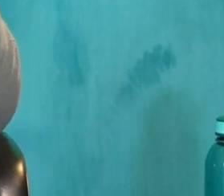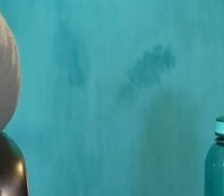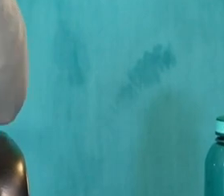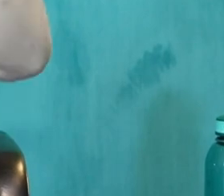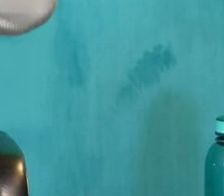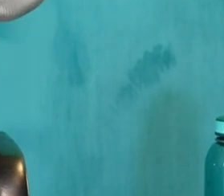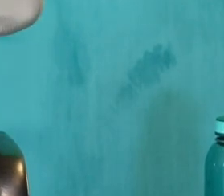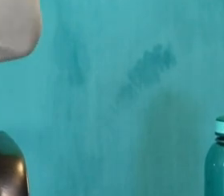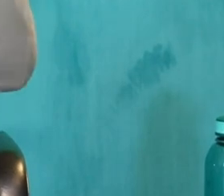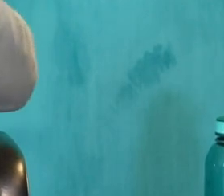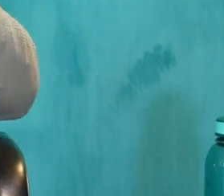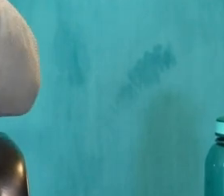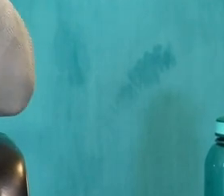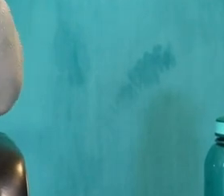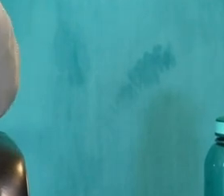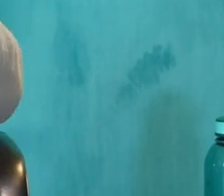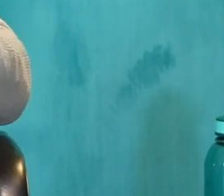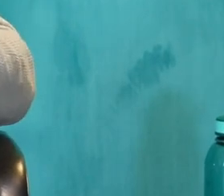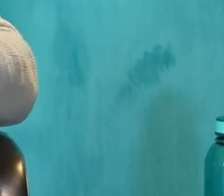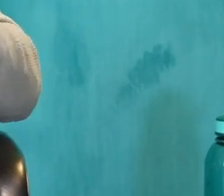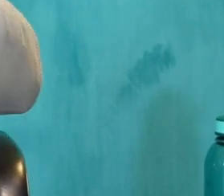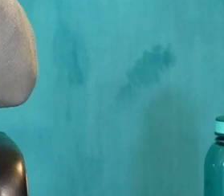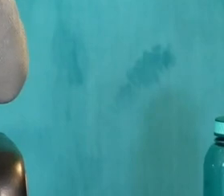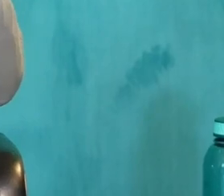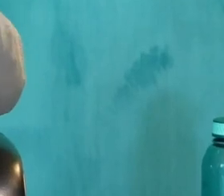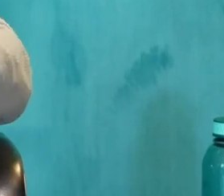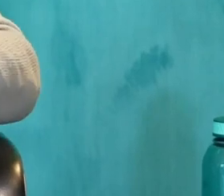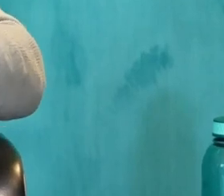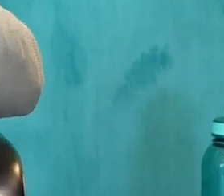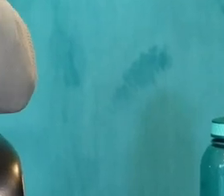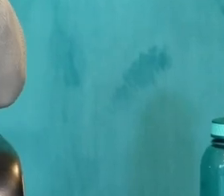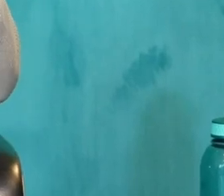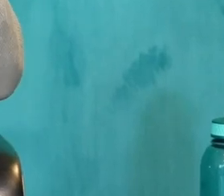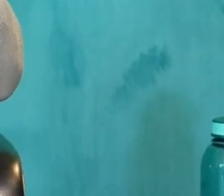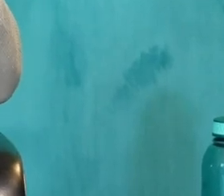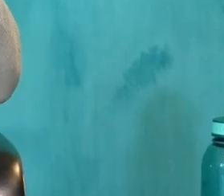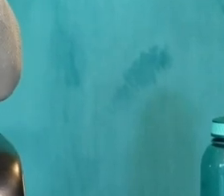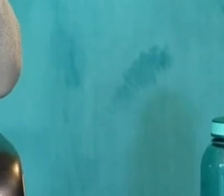Jacob, and Joseph took a mental note from that. And also, later on in life,